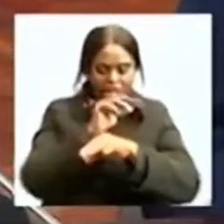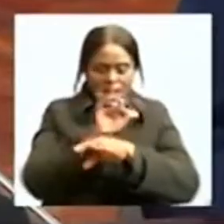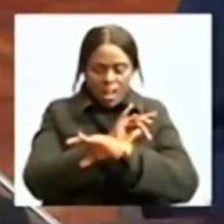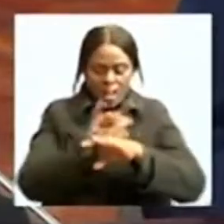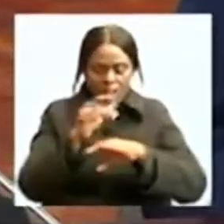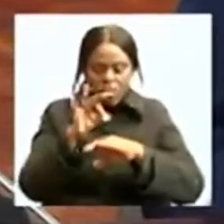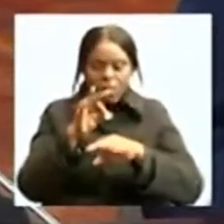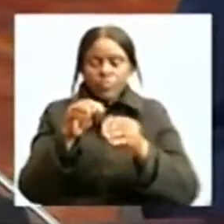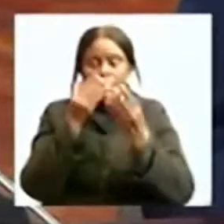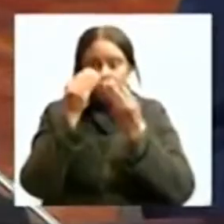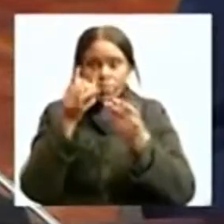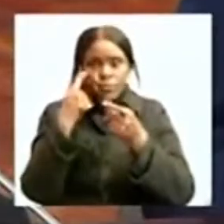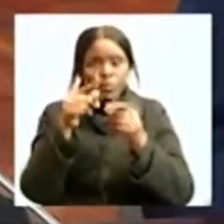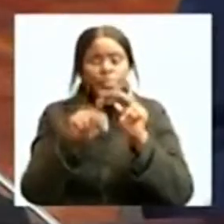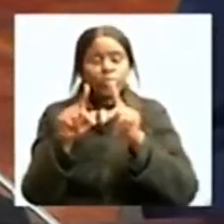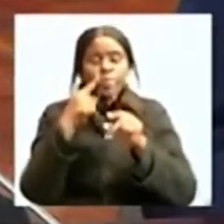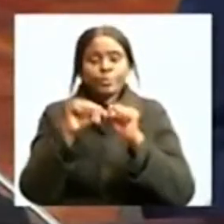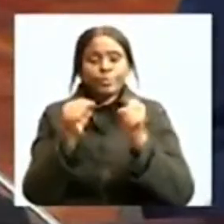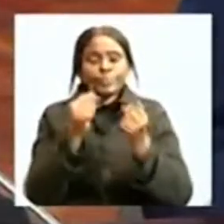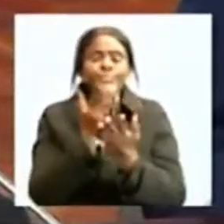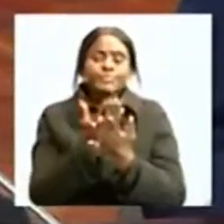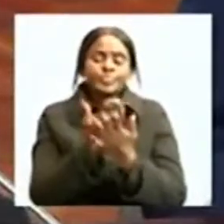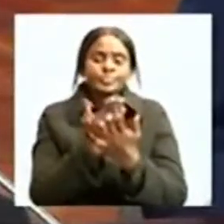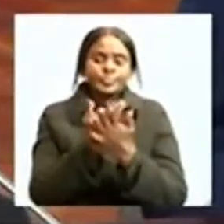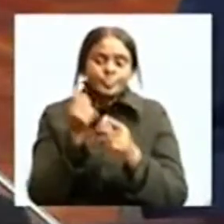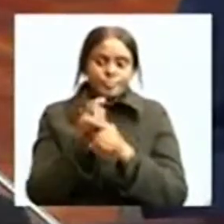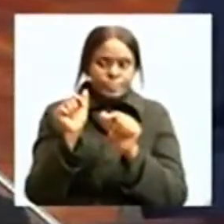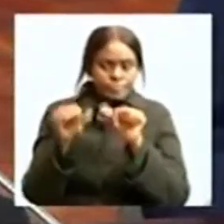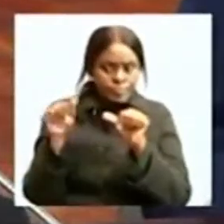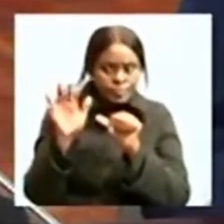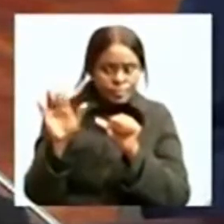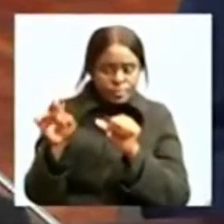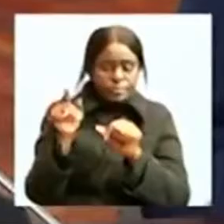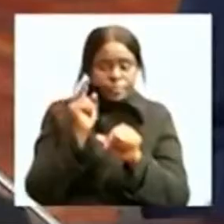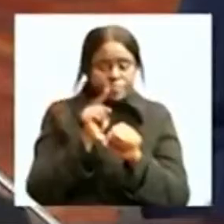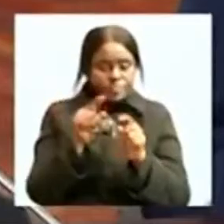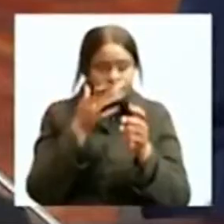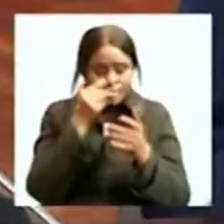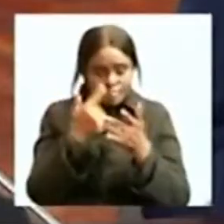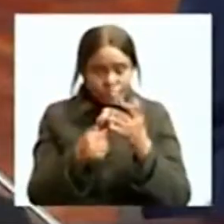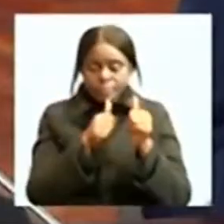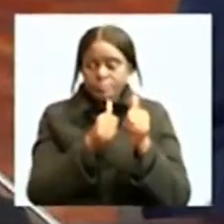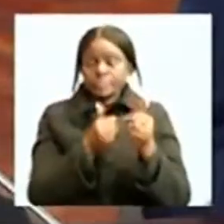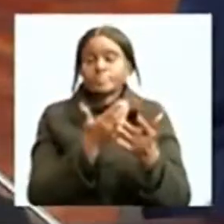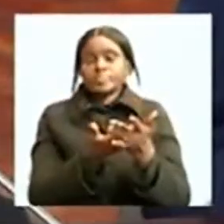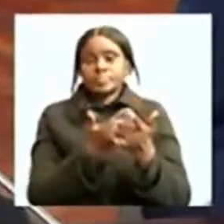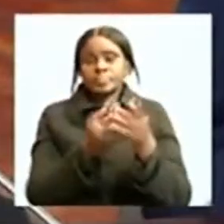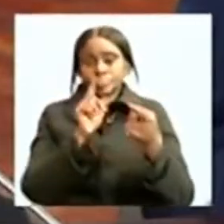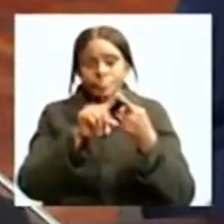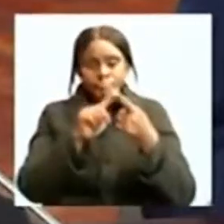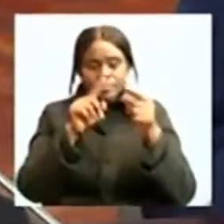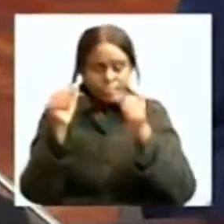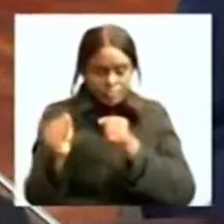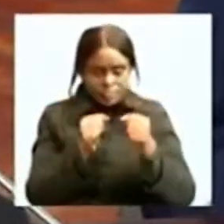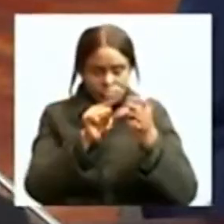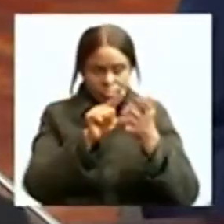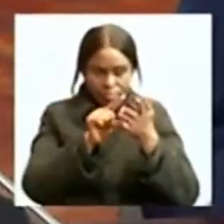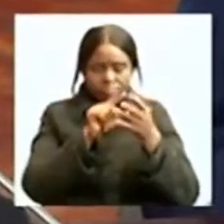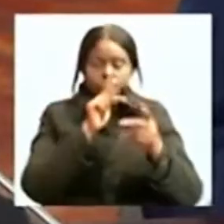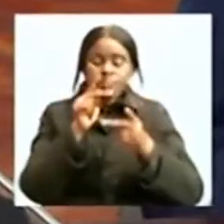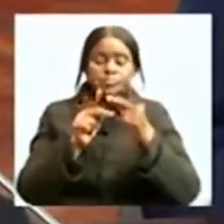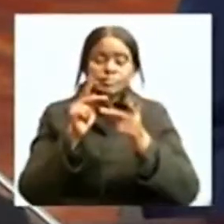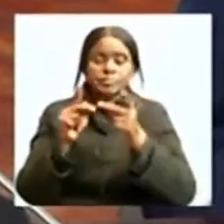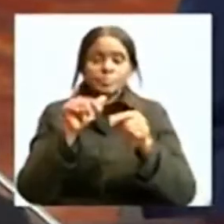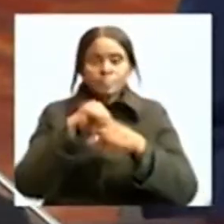for defaulters. Recommendations from the auditors are as follows. 1. Strengthen loan recovery